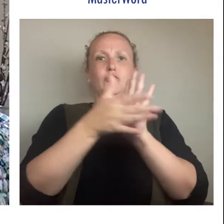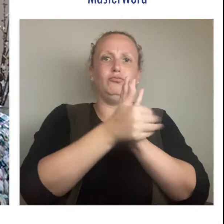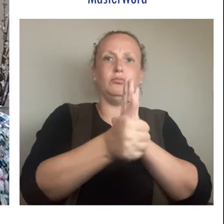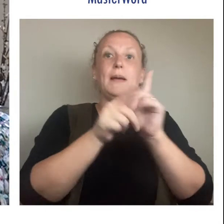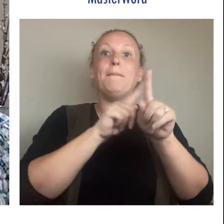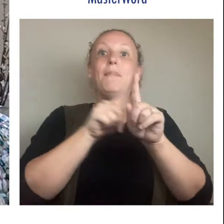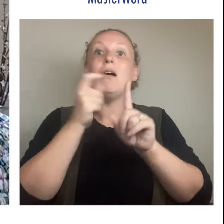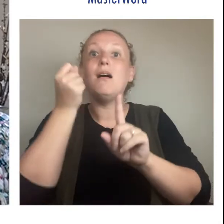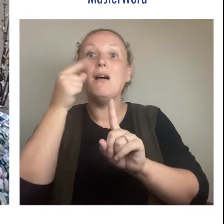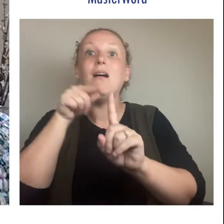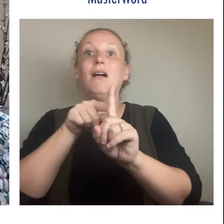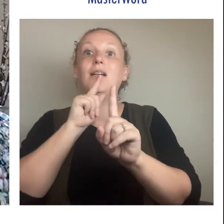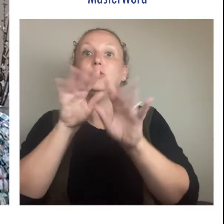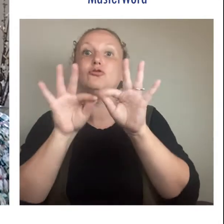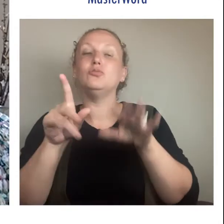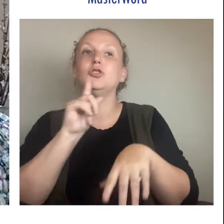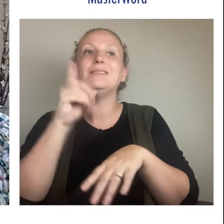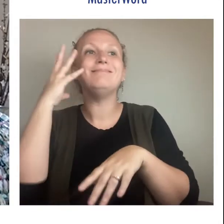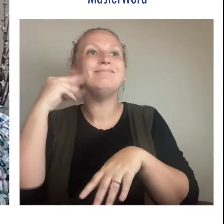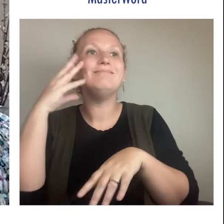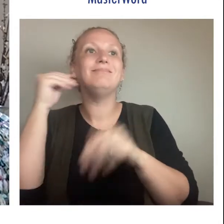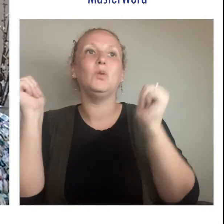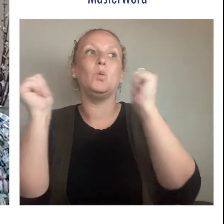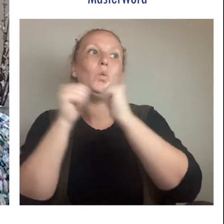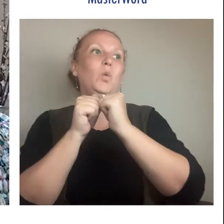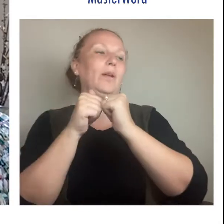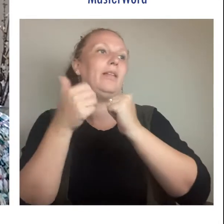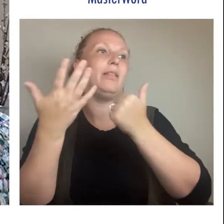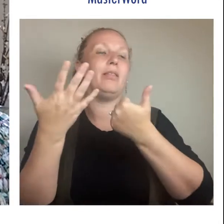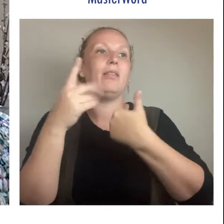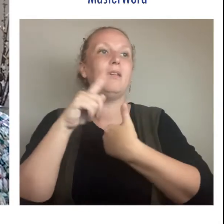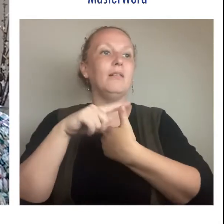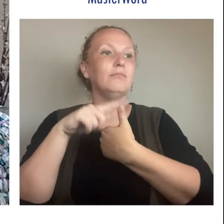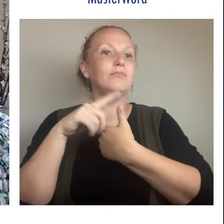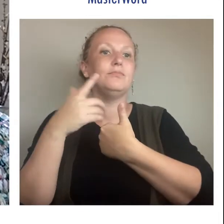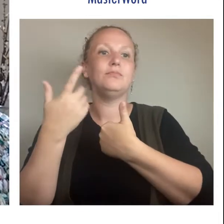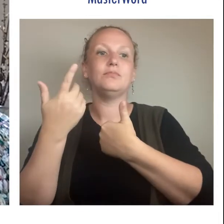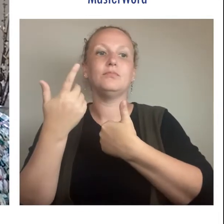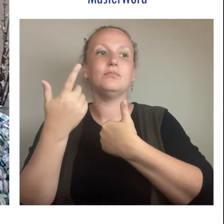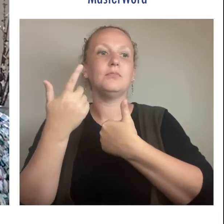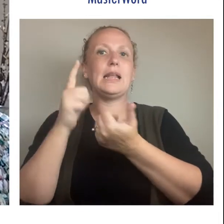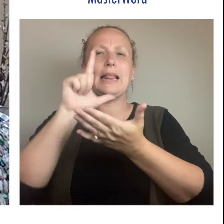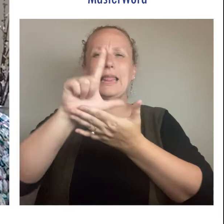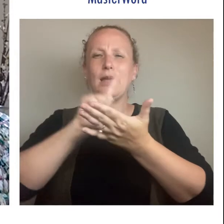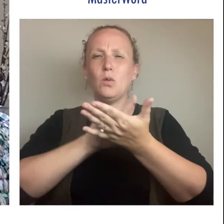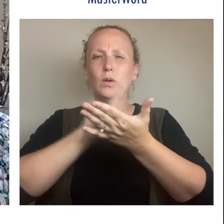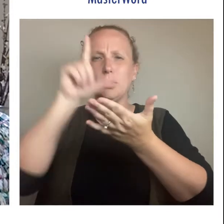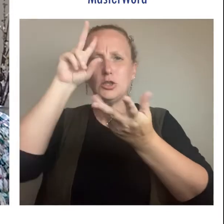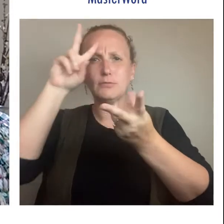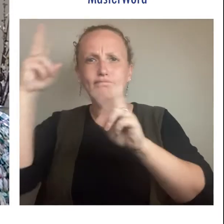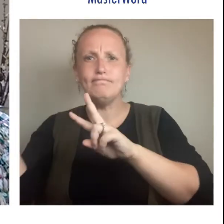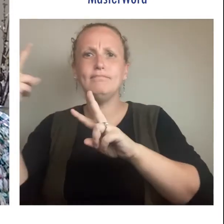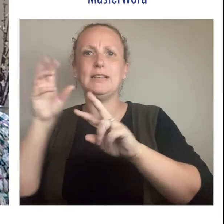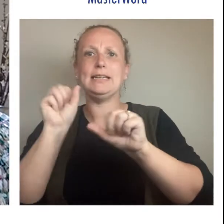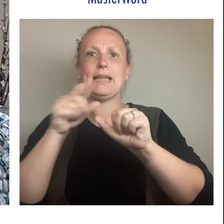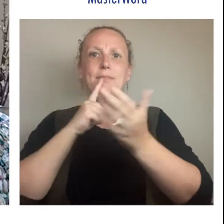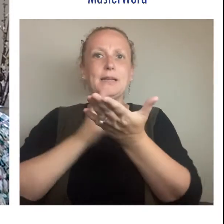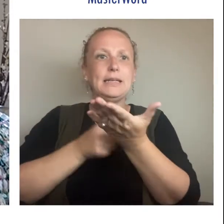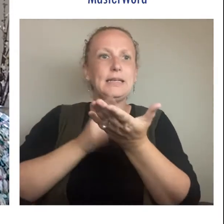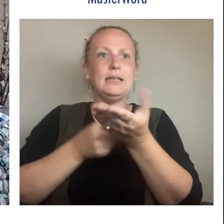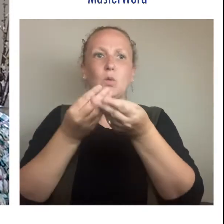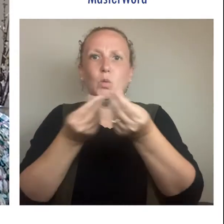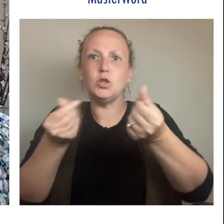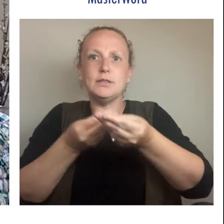or legal issues involved, where misunderstandings in the language can be worked out between the witness and